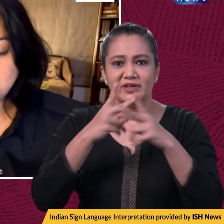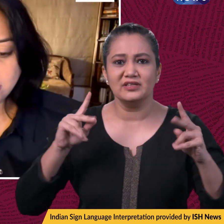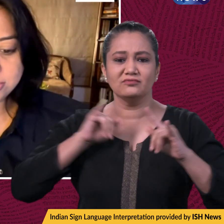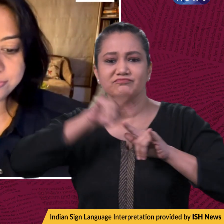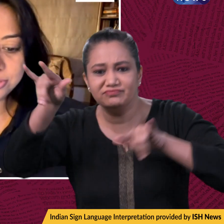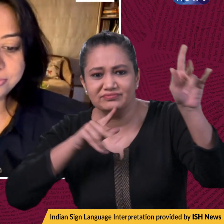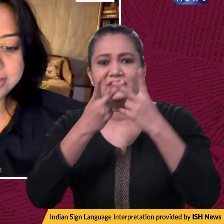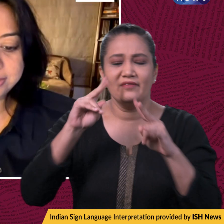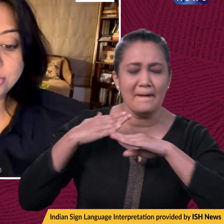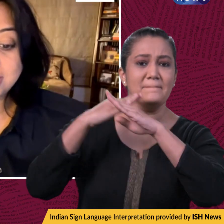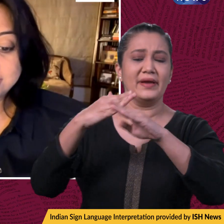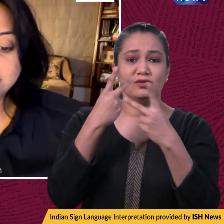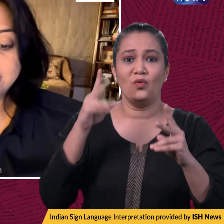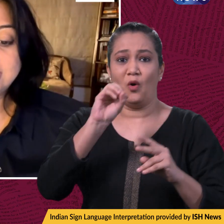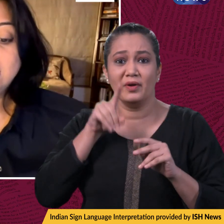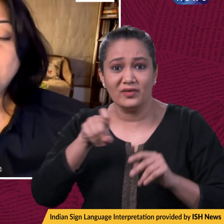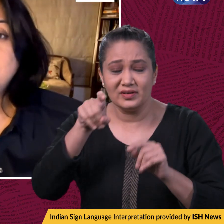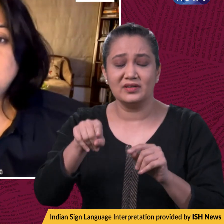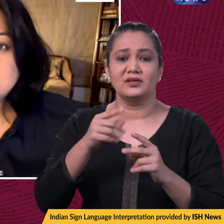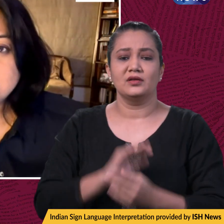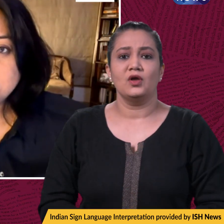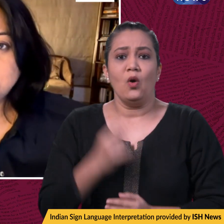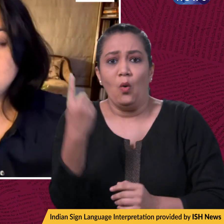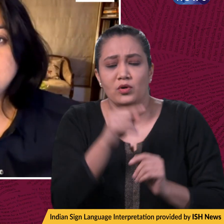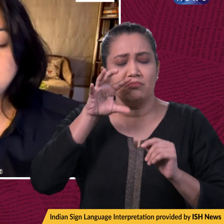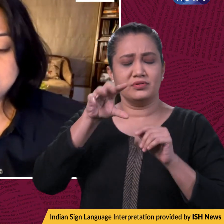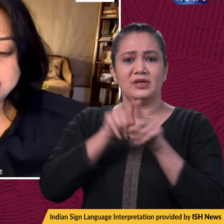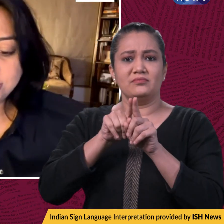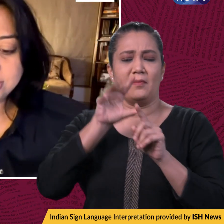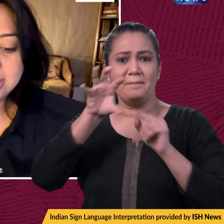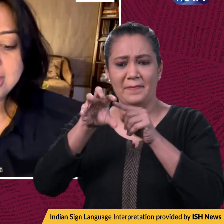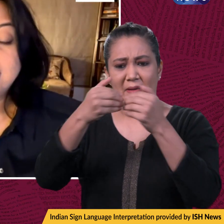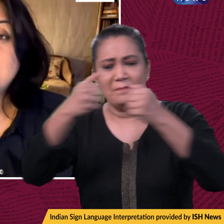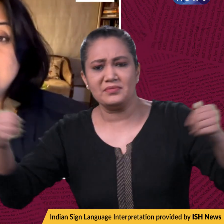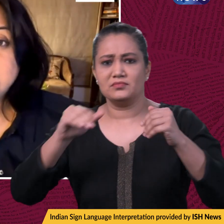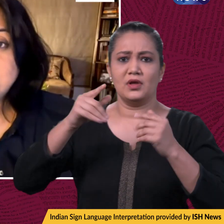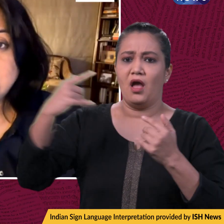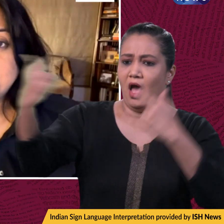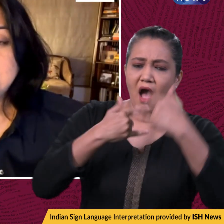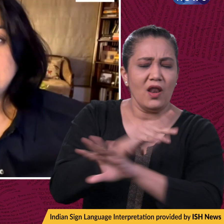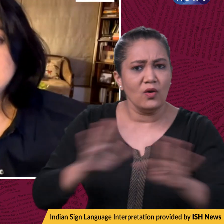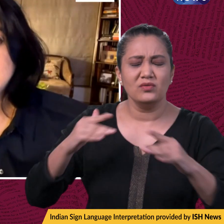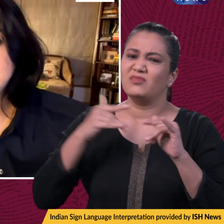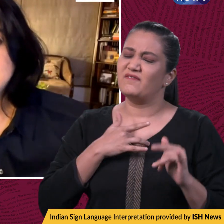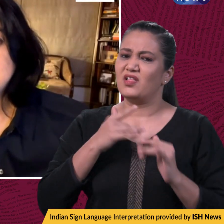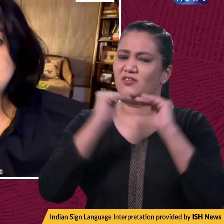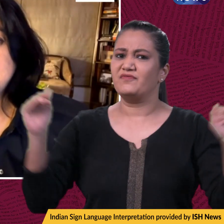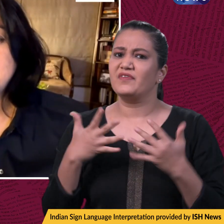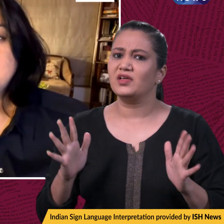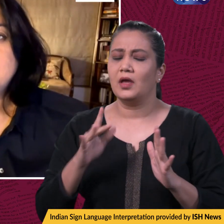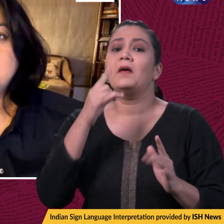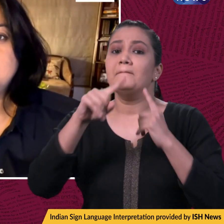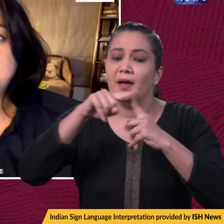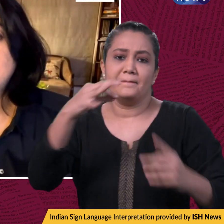imposed because of the new variant to isolate only one country or only one region are unfair and ineffective.